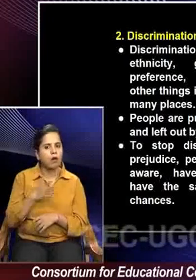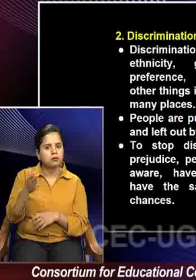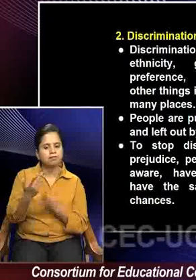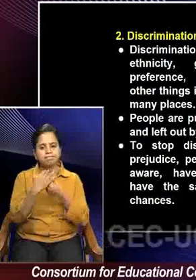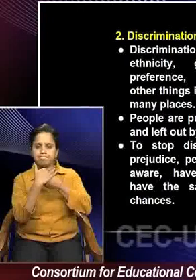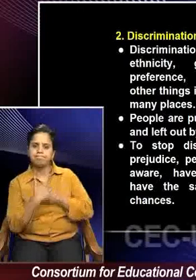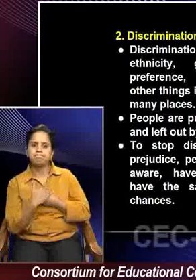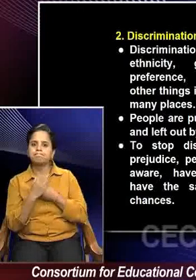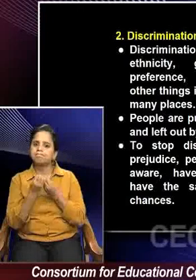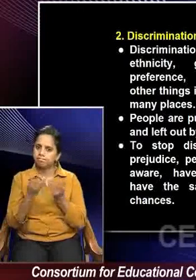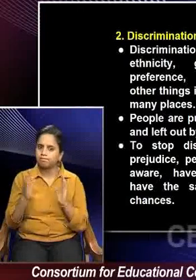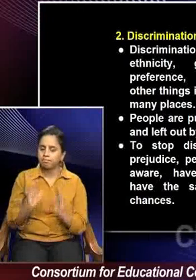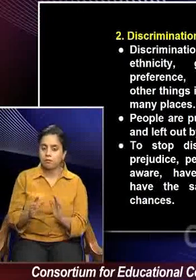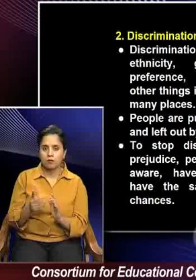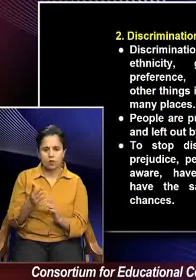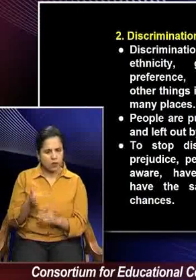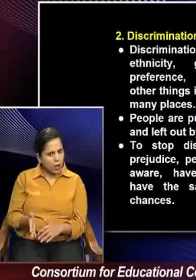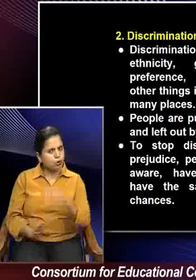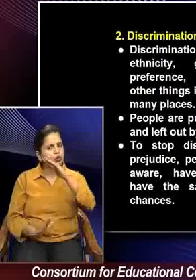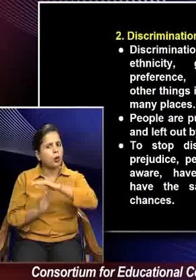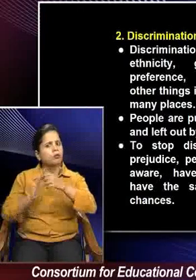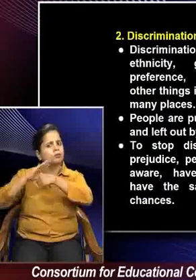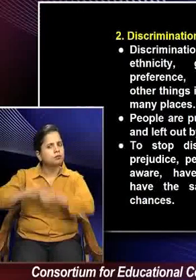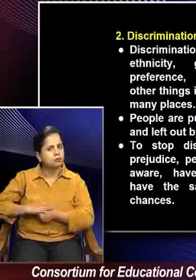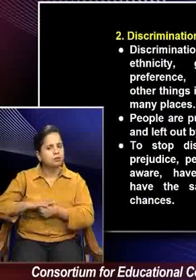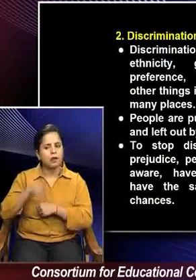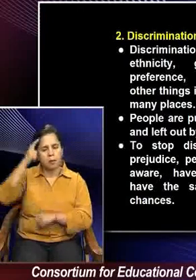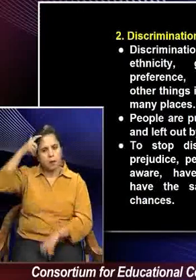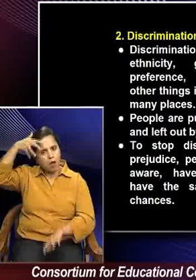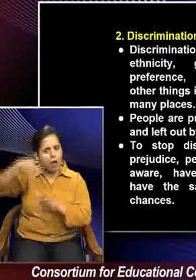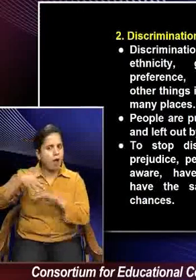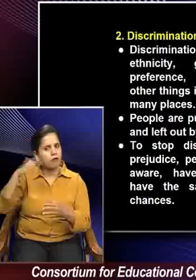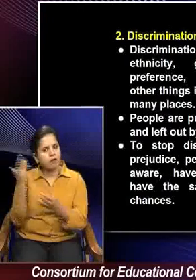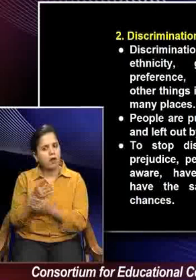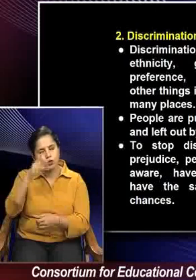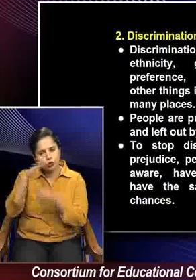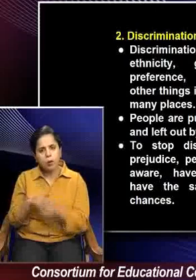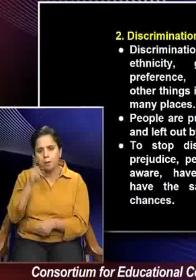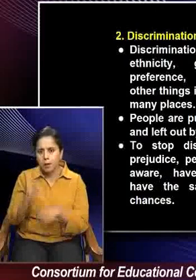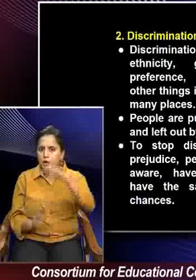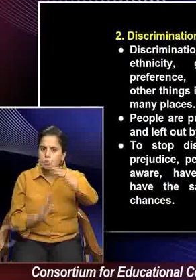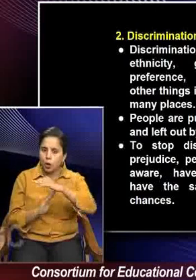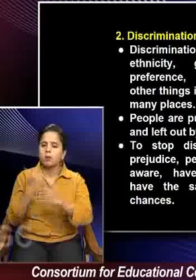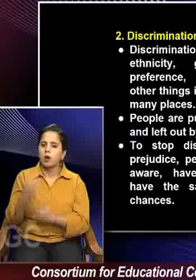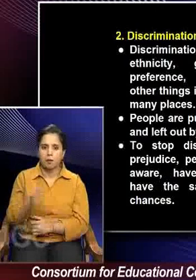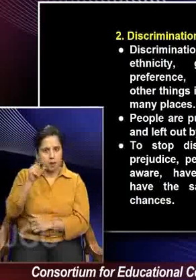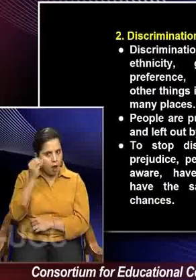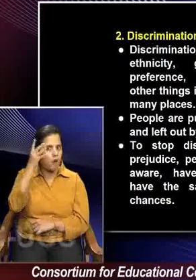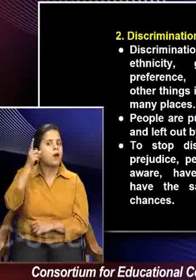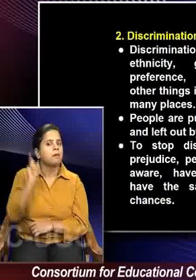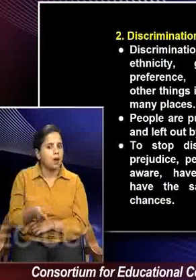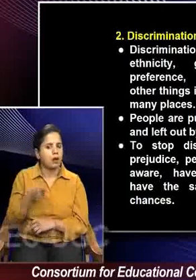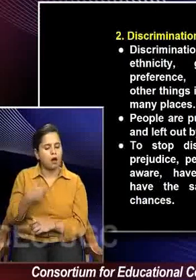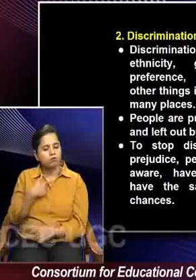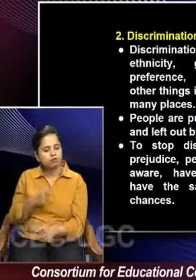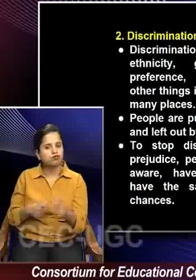discrimination. To stop discrimination and the prejudice, people need to be aware, have